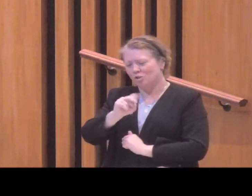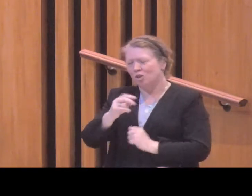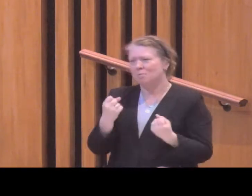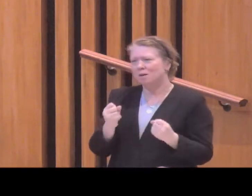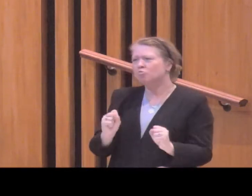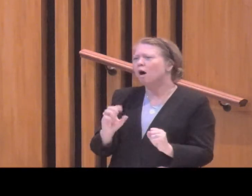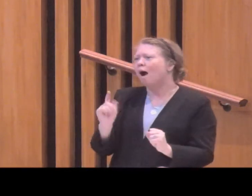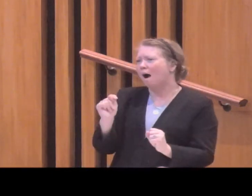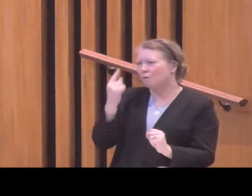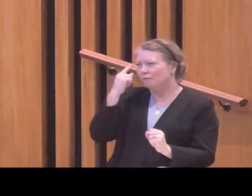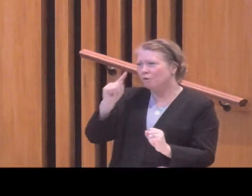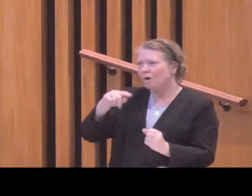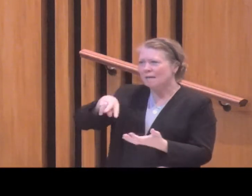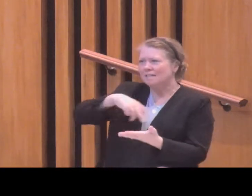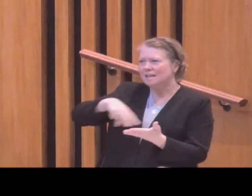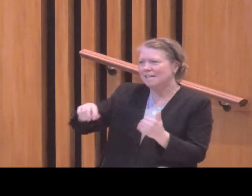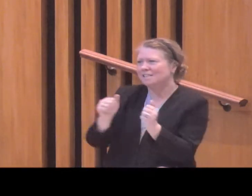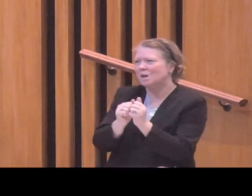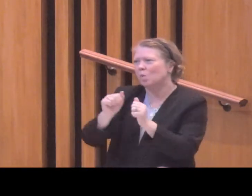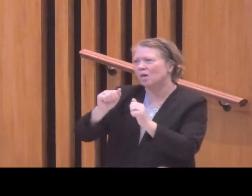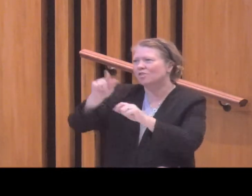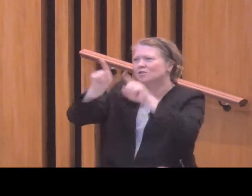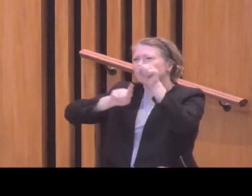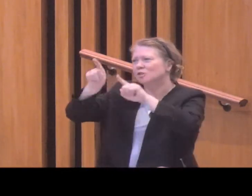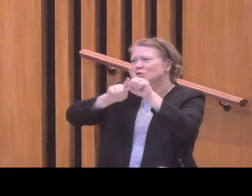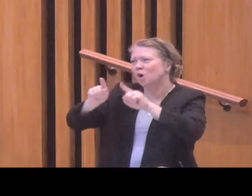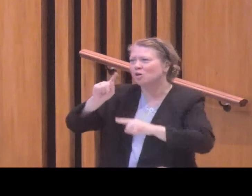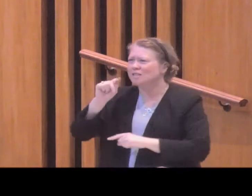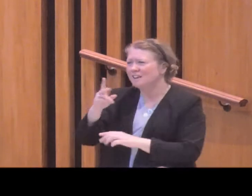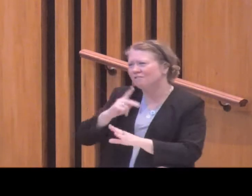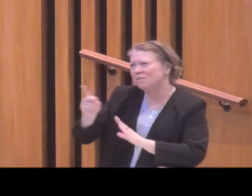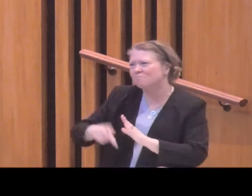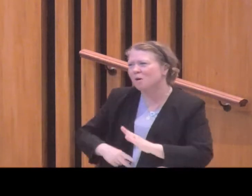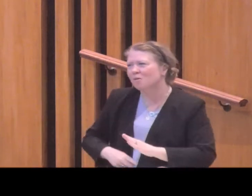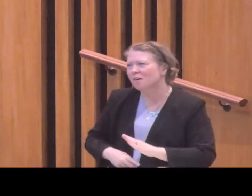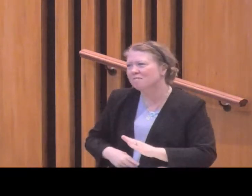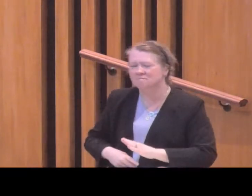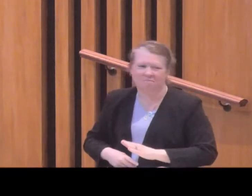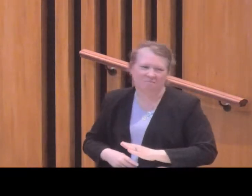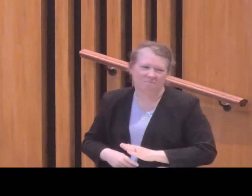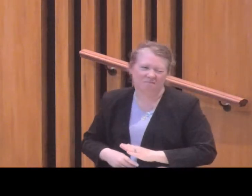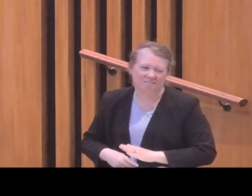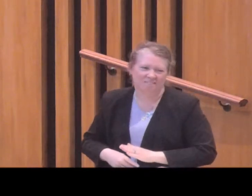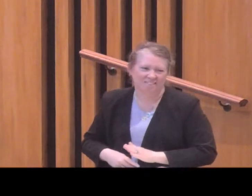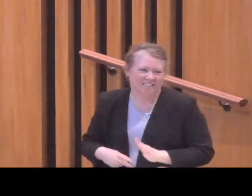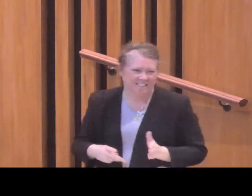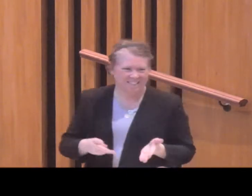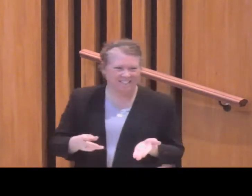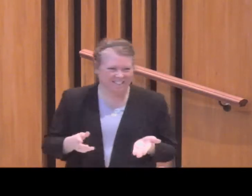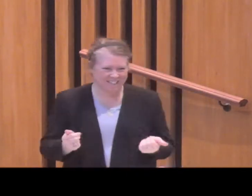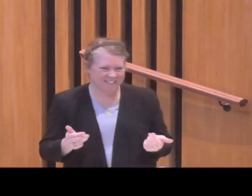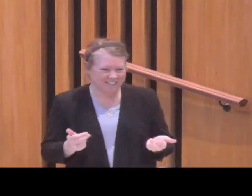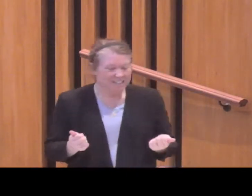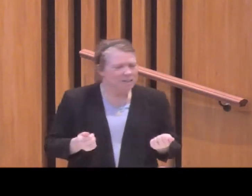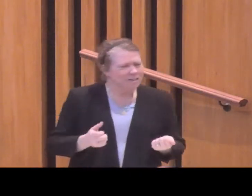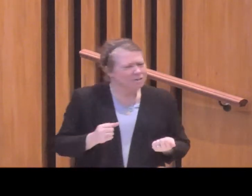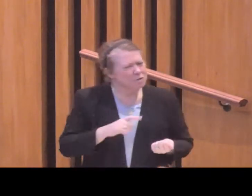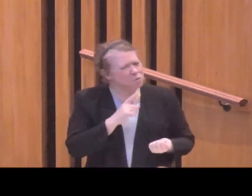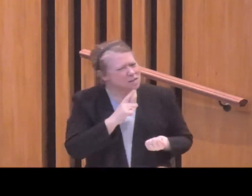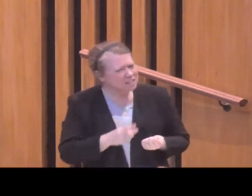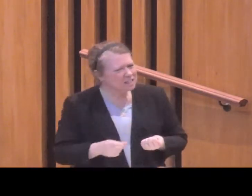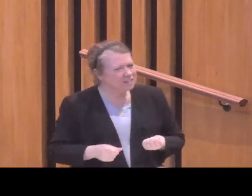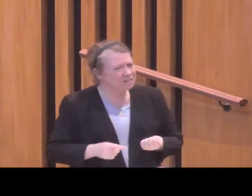And for any athlete, for any competitor, to hear those words, although on some level you can